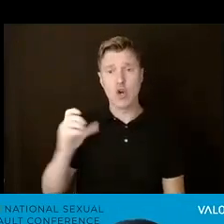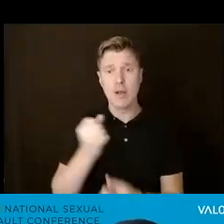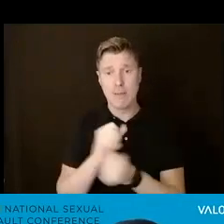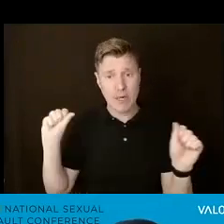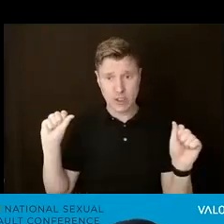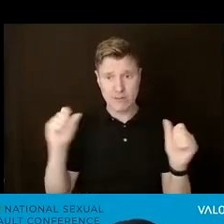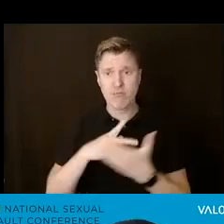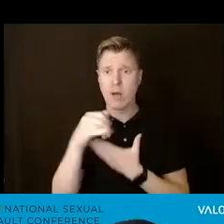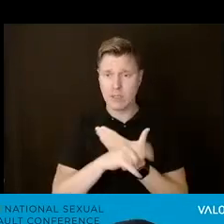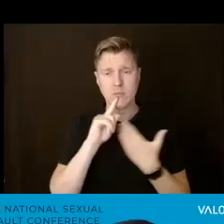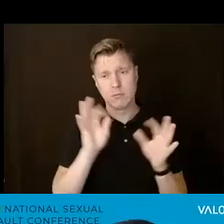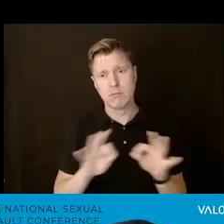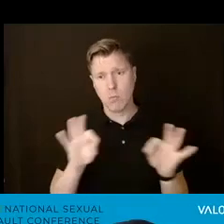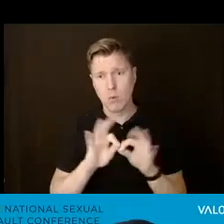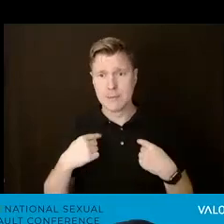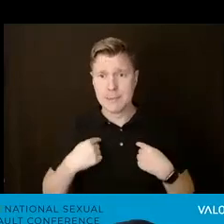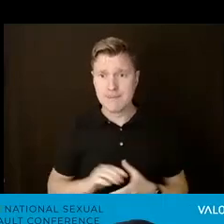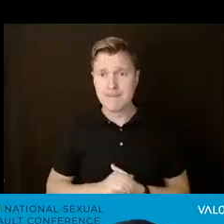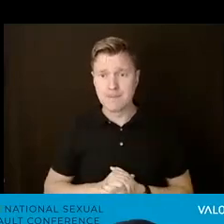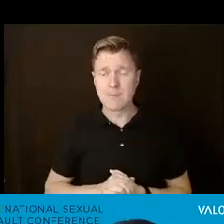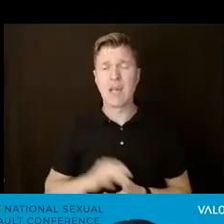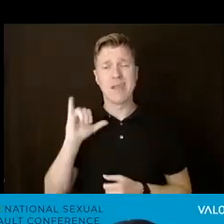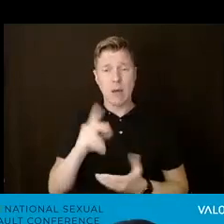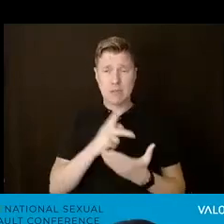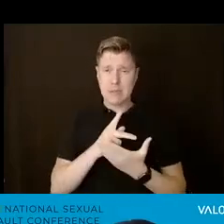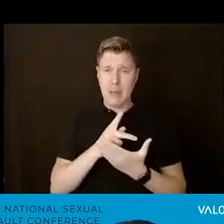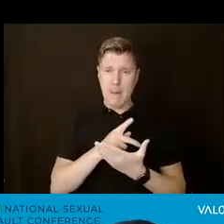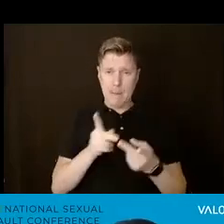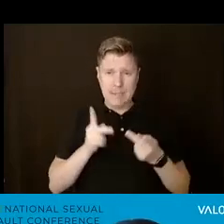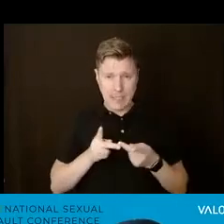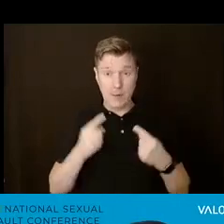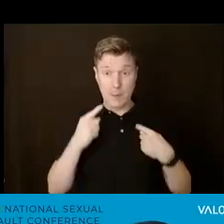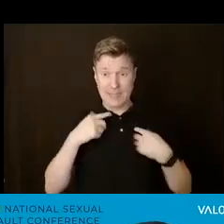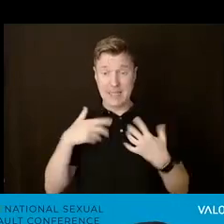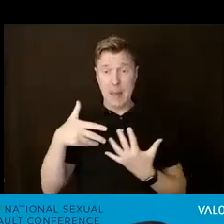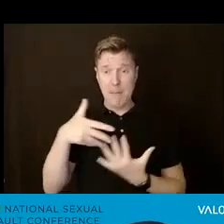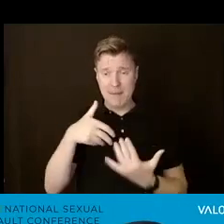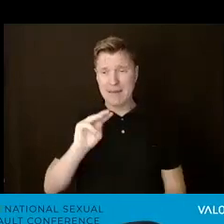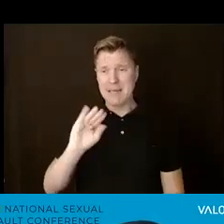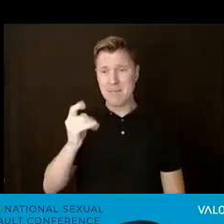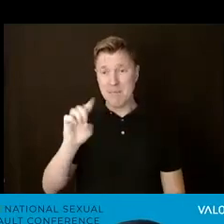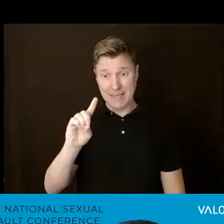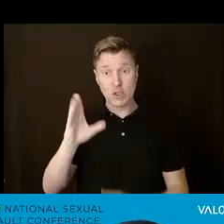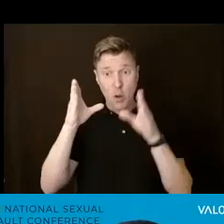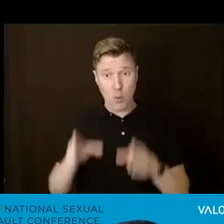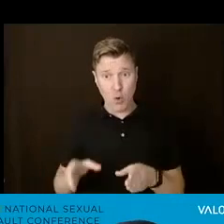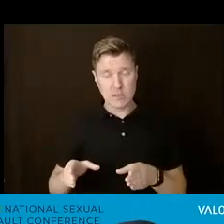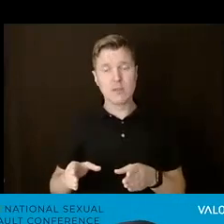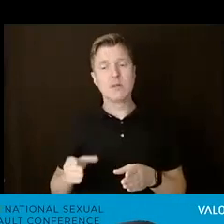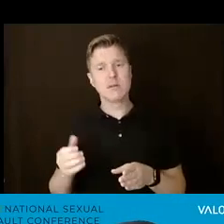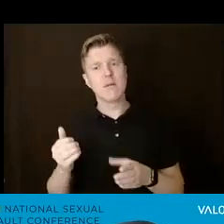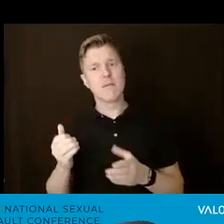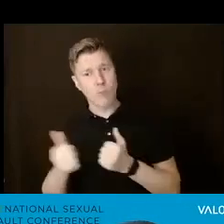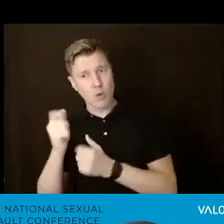deal for me. And it also was a place for me as a mixed person who mostly people identify as white, but